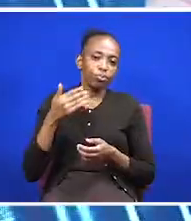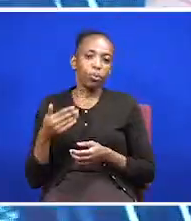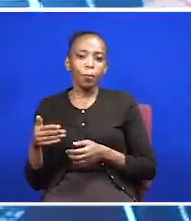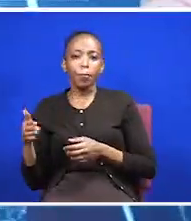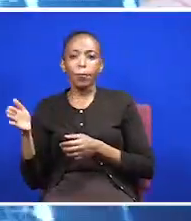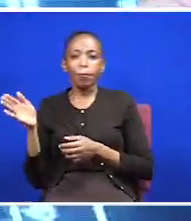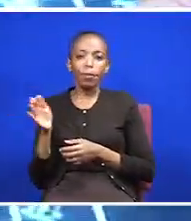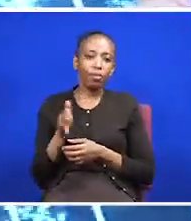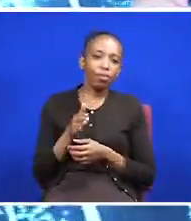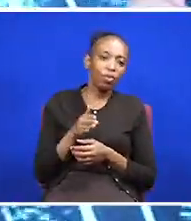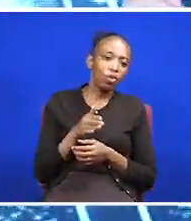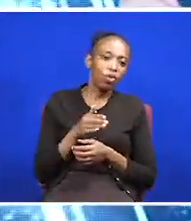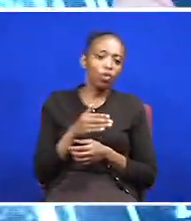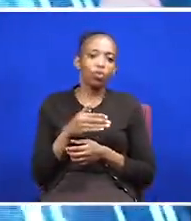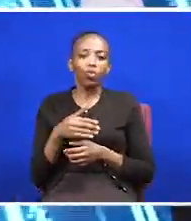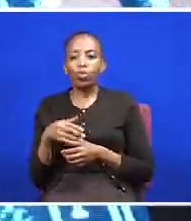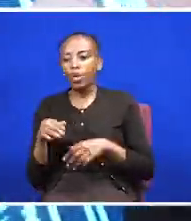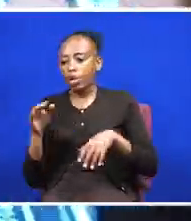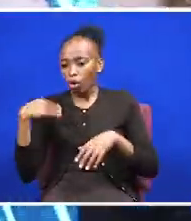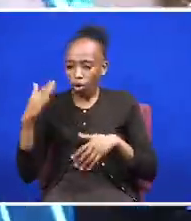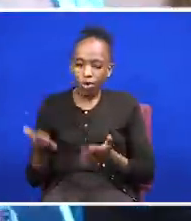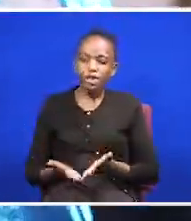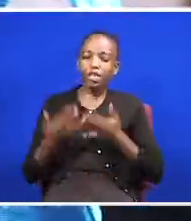We will never hesitate to lift your name on high.